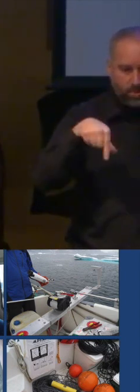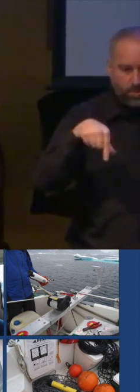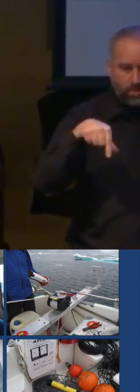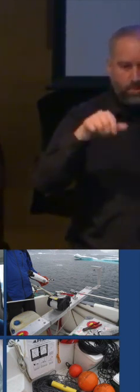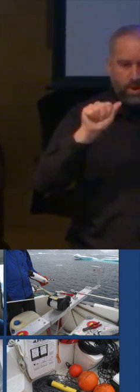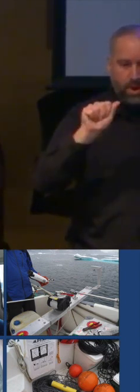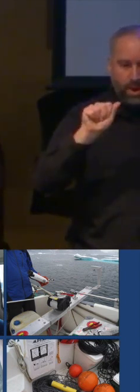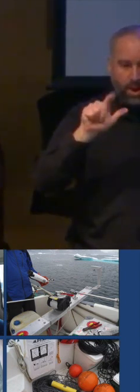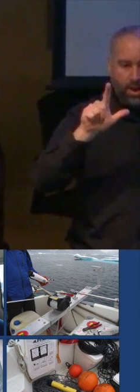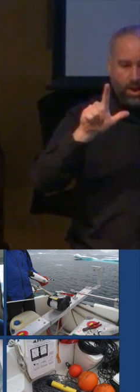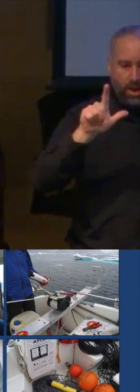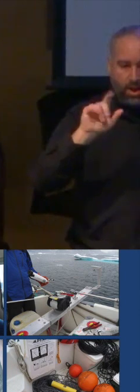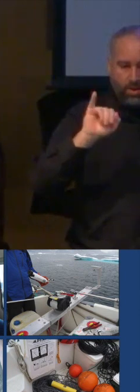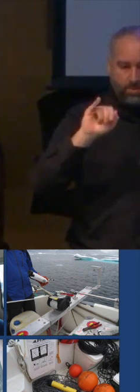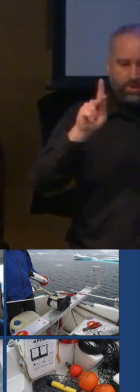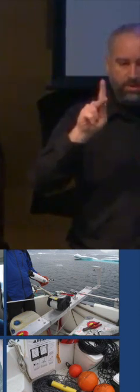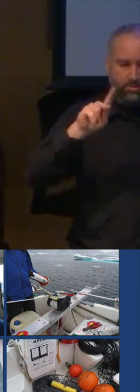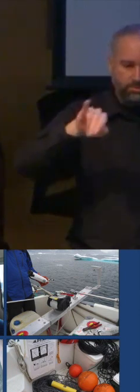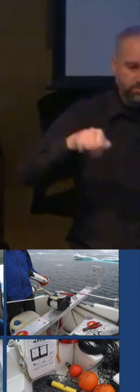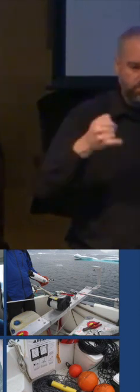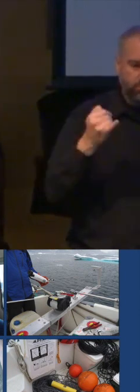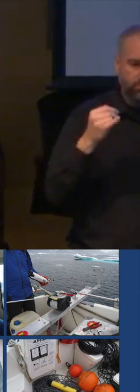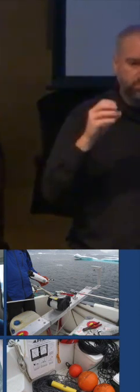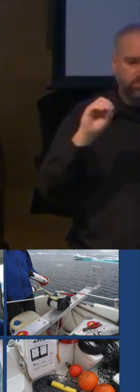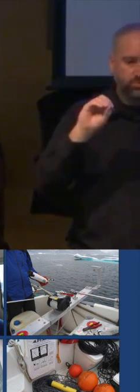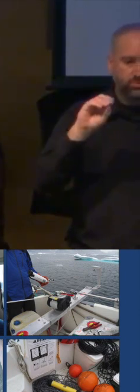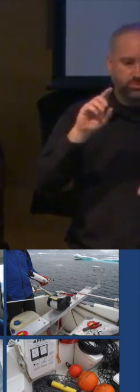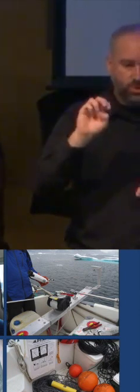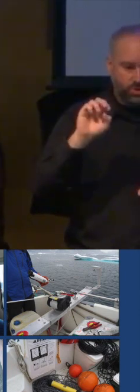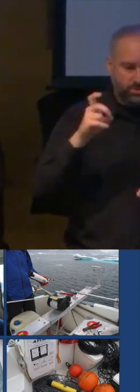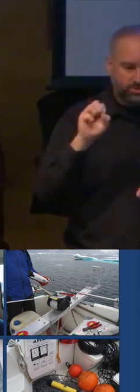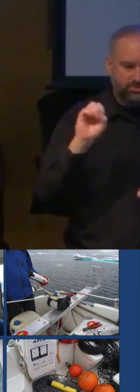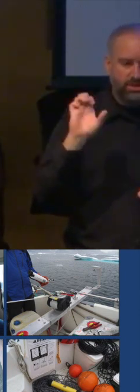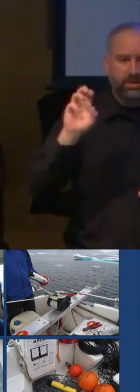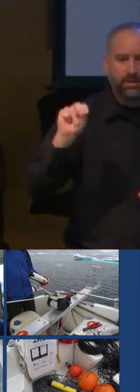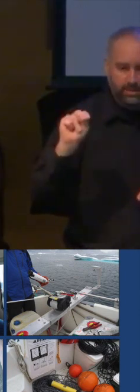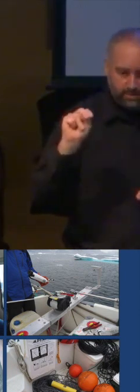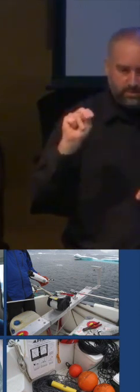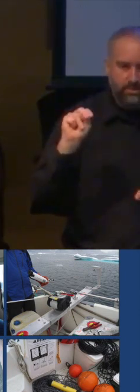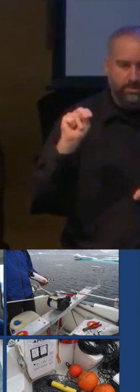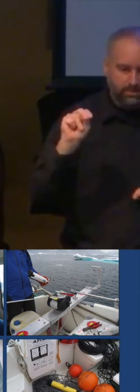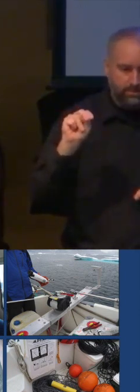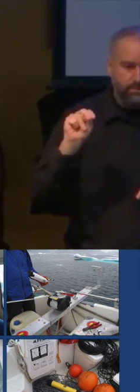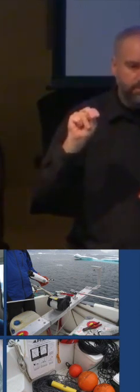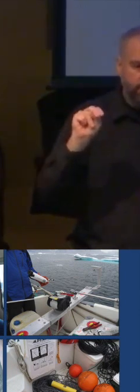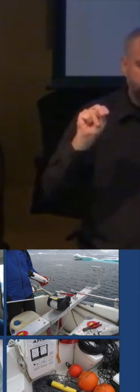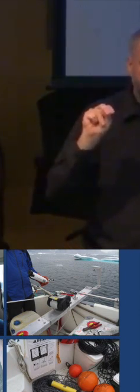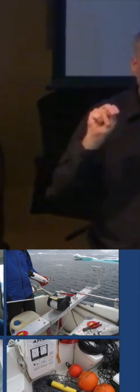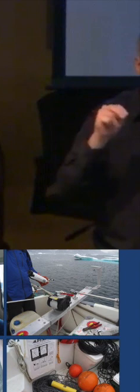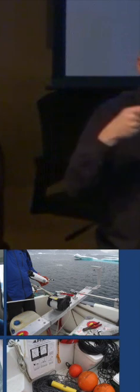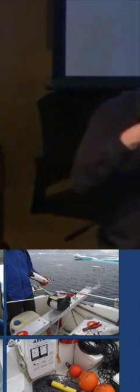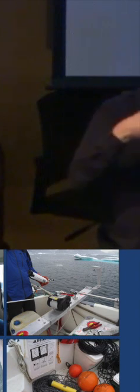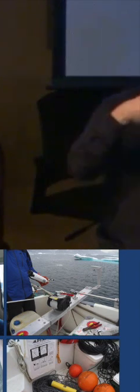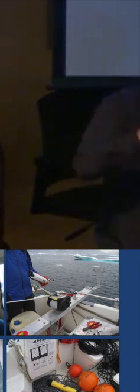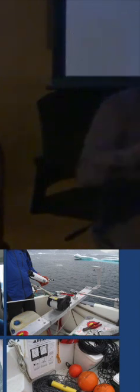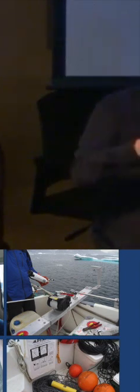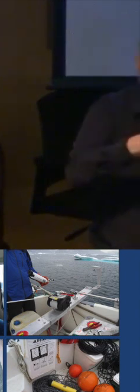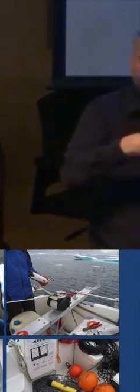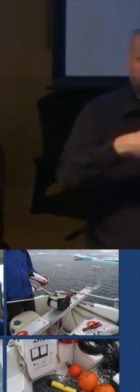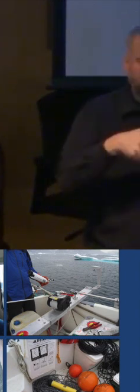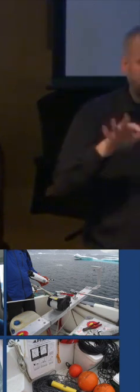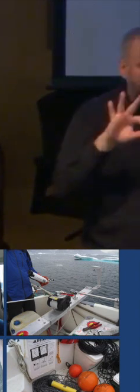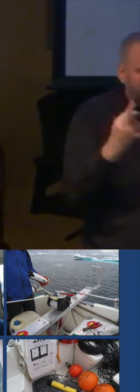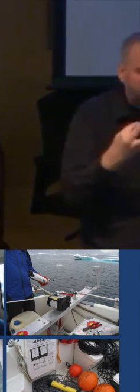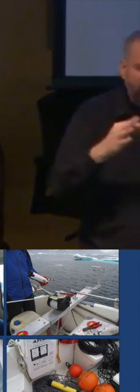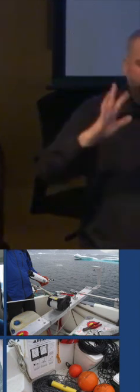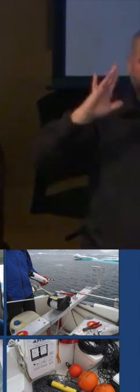Greenland means that his ancestors have been living in this settlement for a very long time, and he himself has been